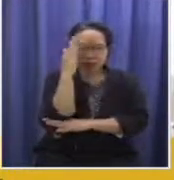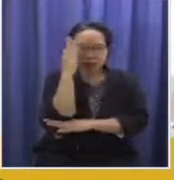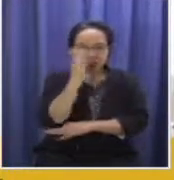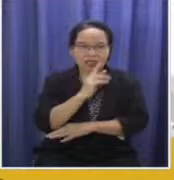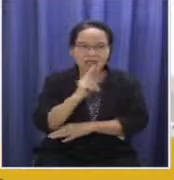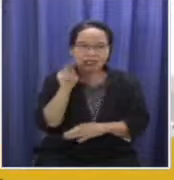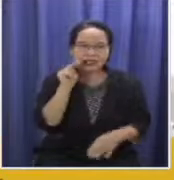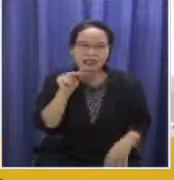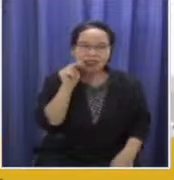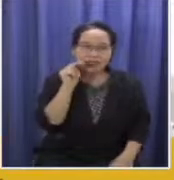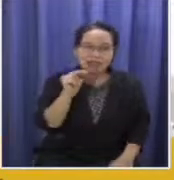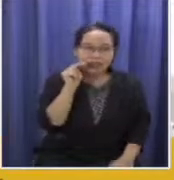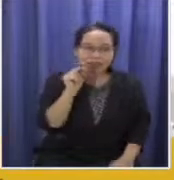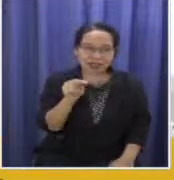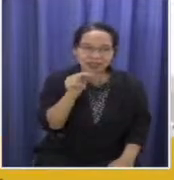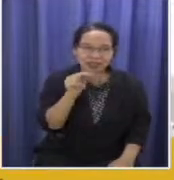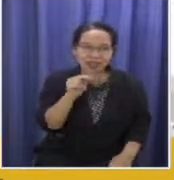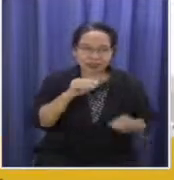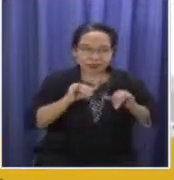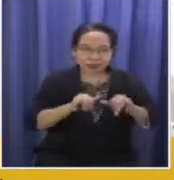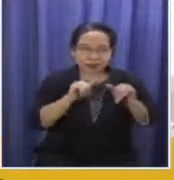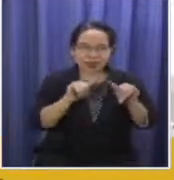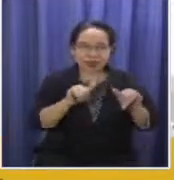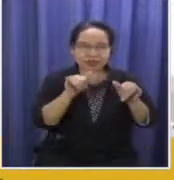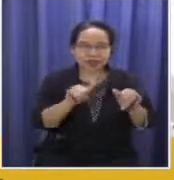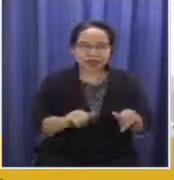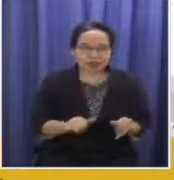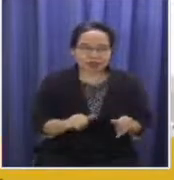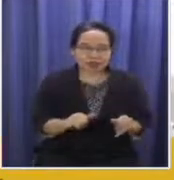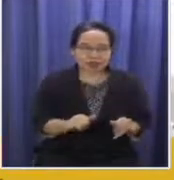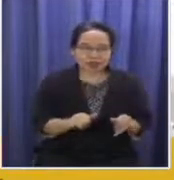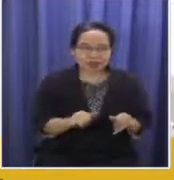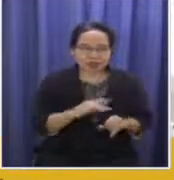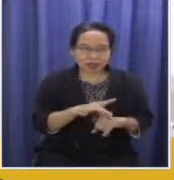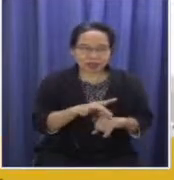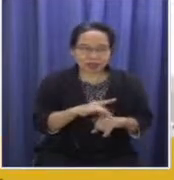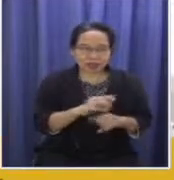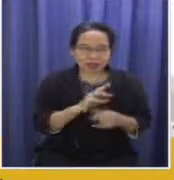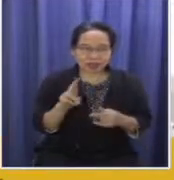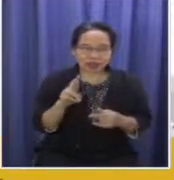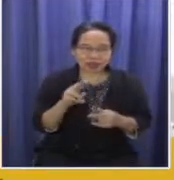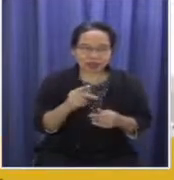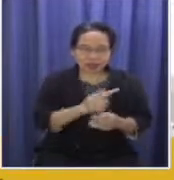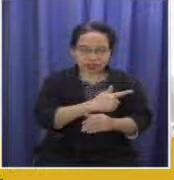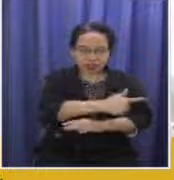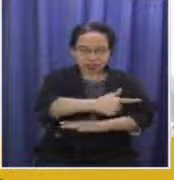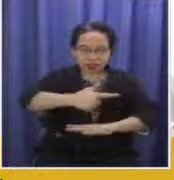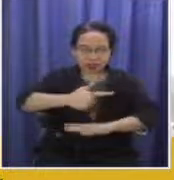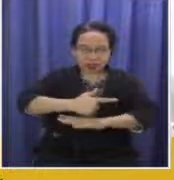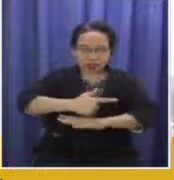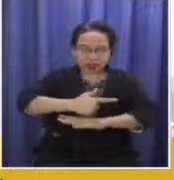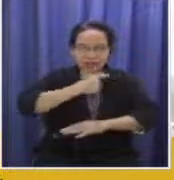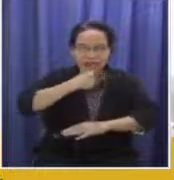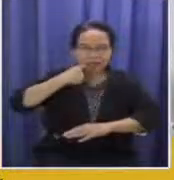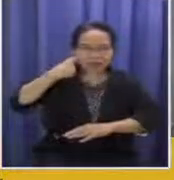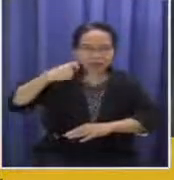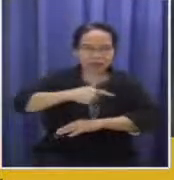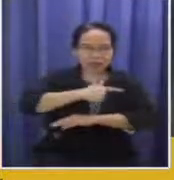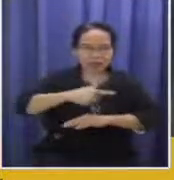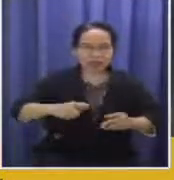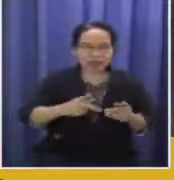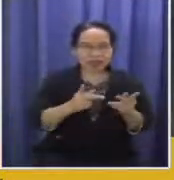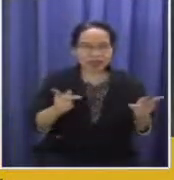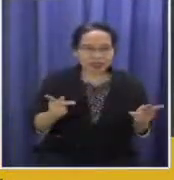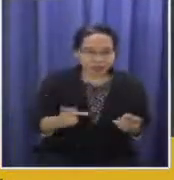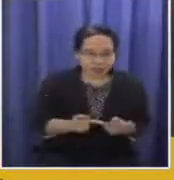are necessary to maintain the earth or the ground, the dry land in its